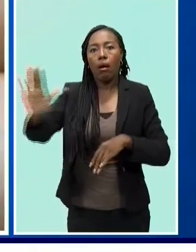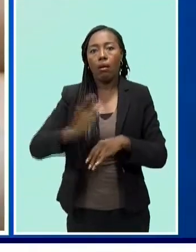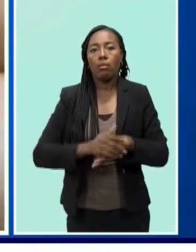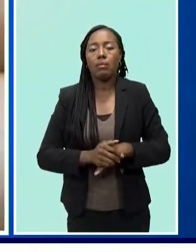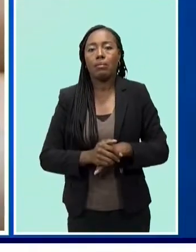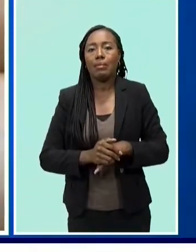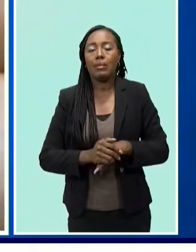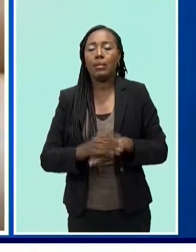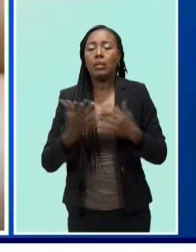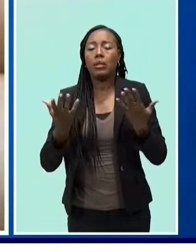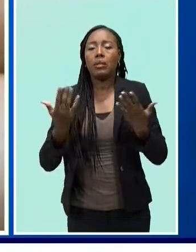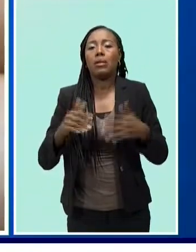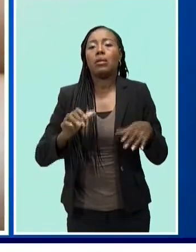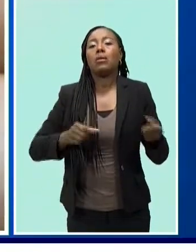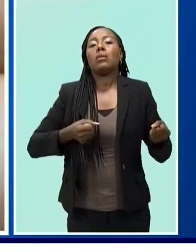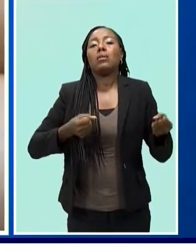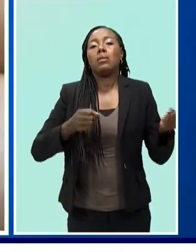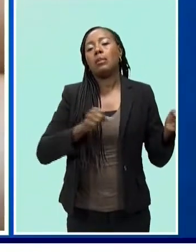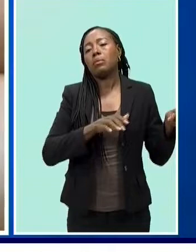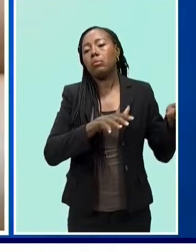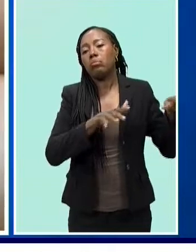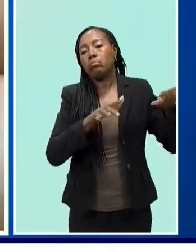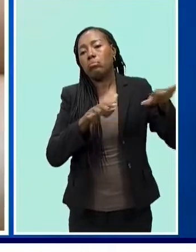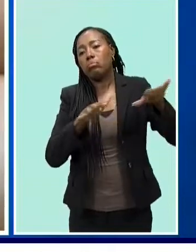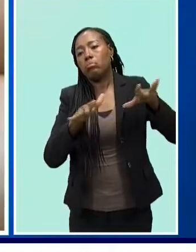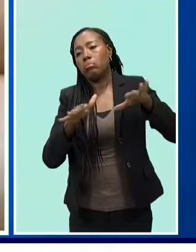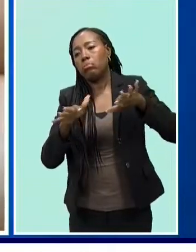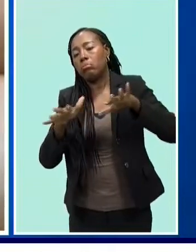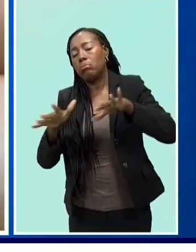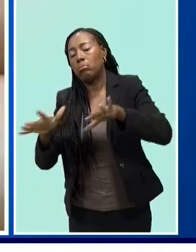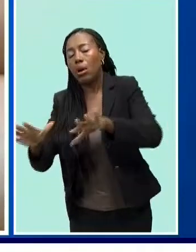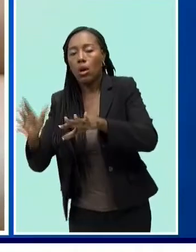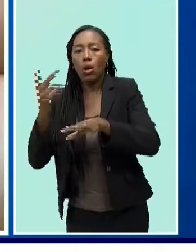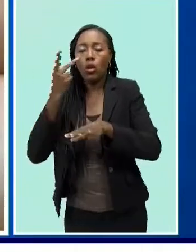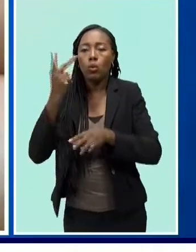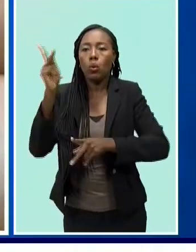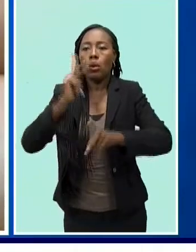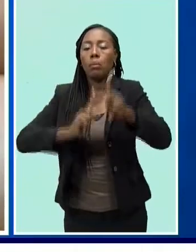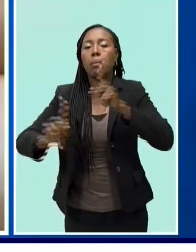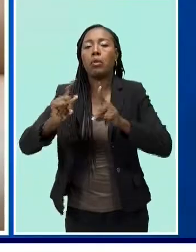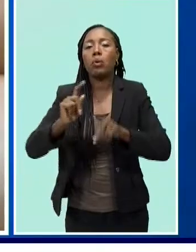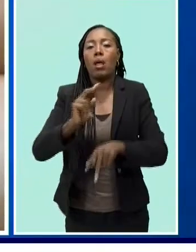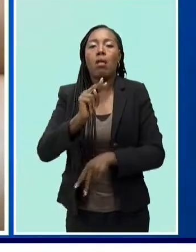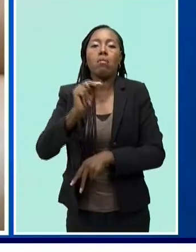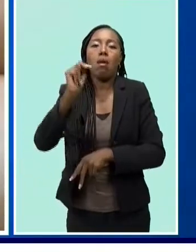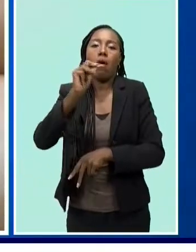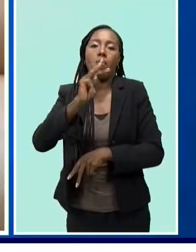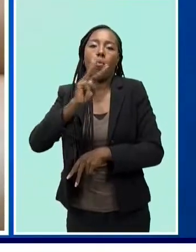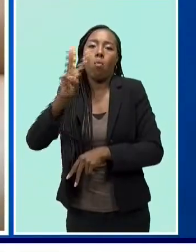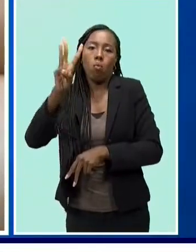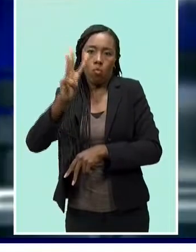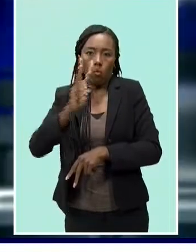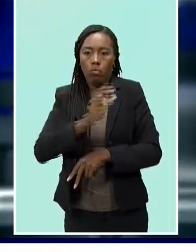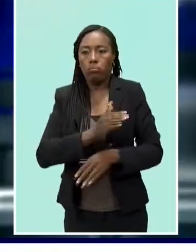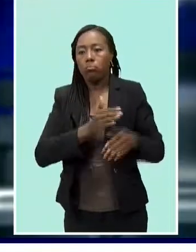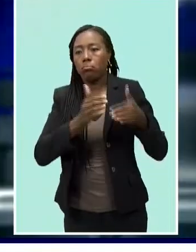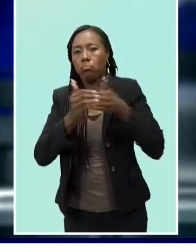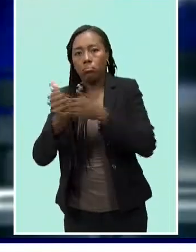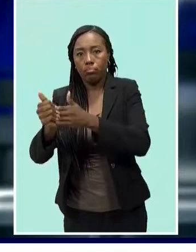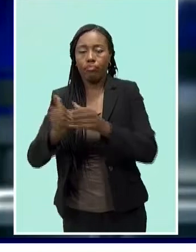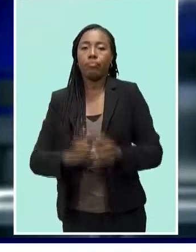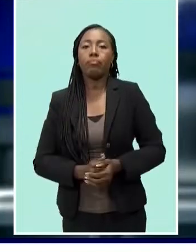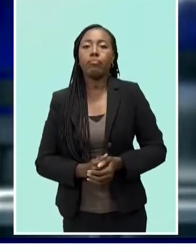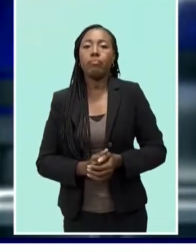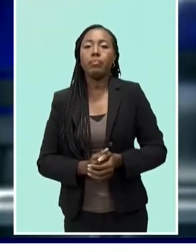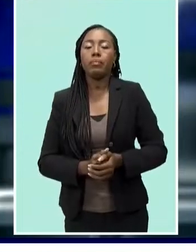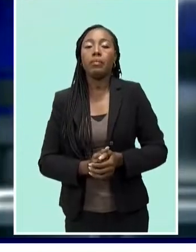Actually, drift would indicate that the persons would be drifting in a northwesterly direction. And officials